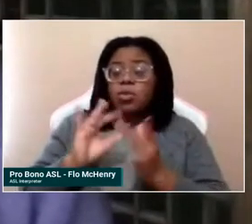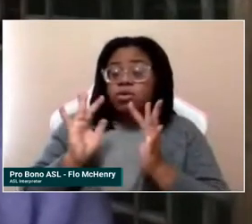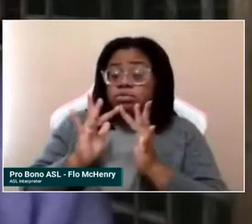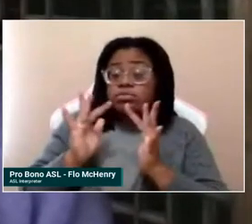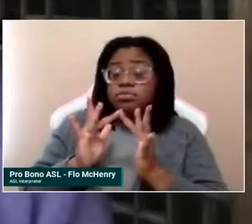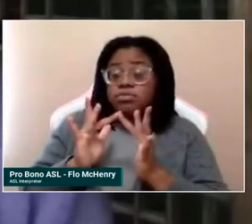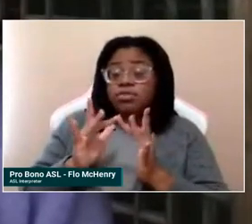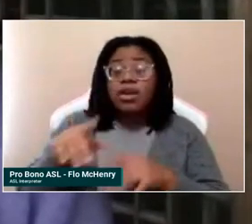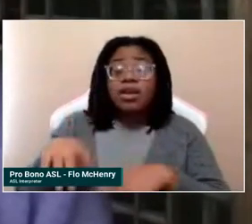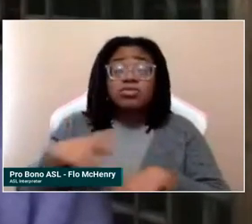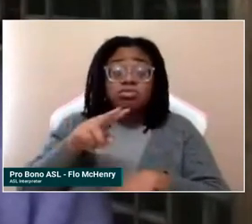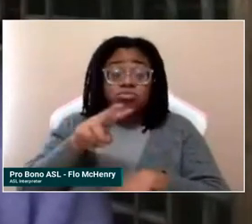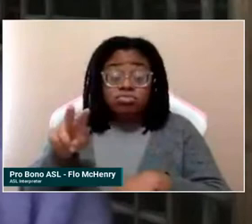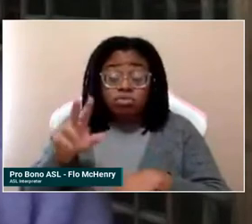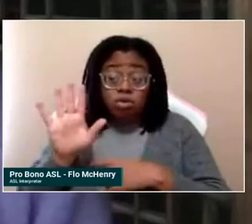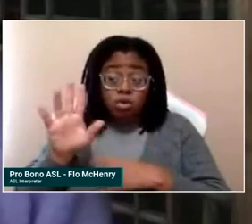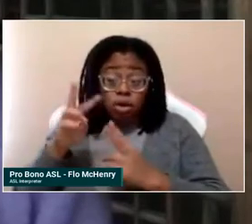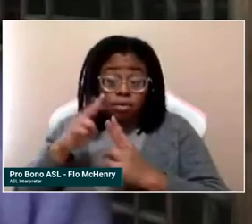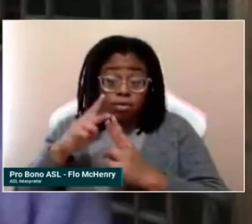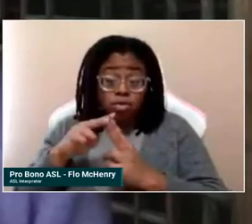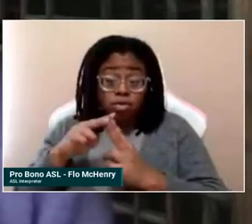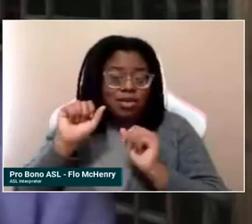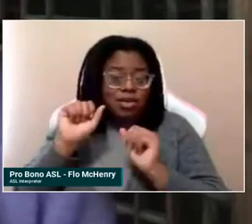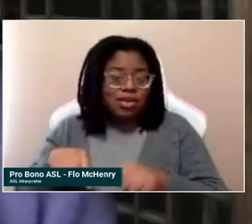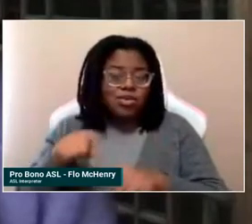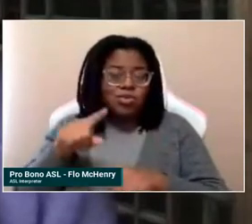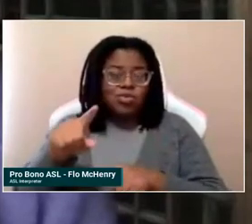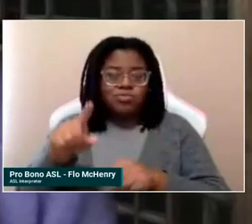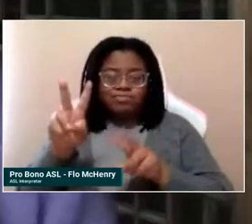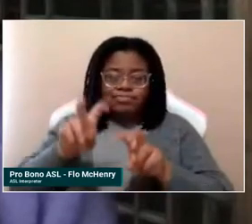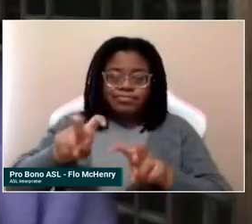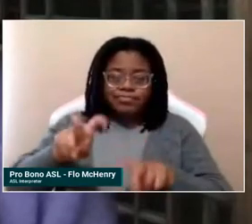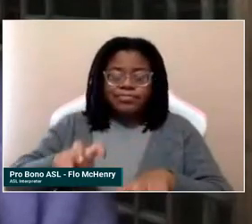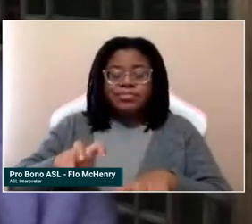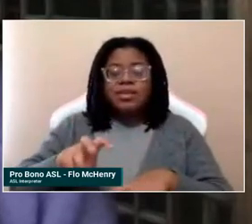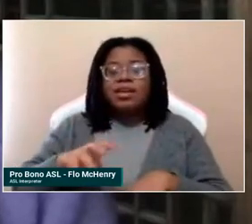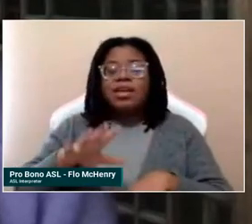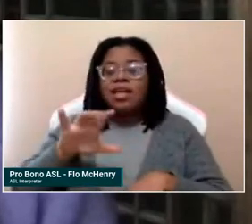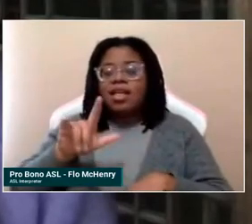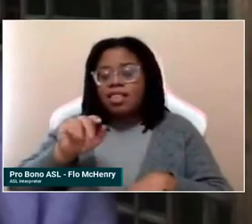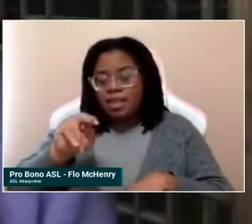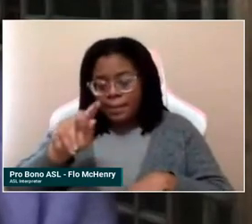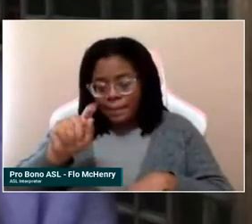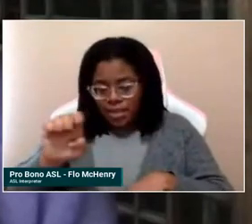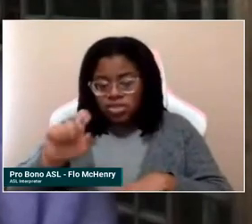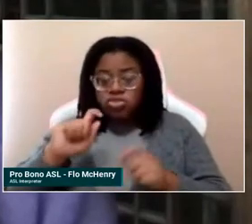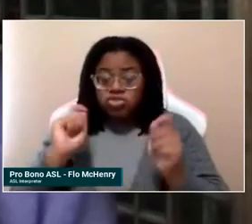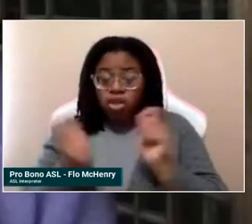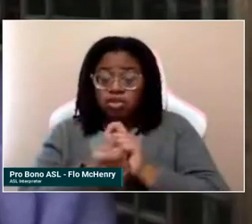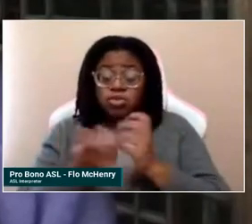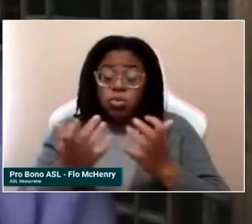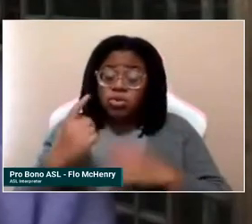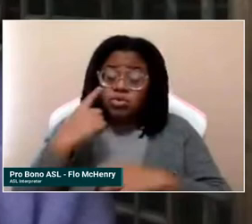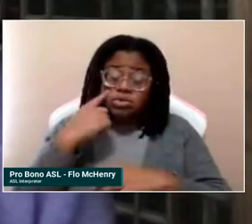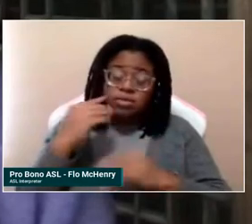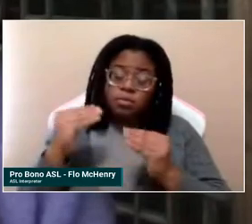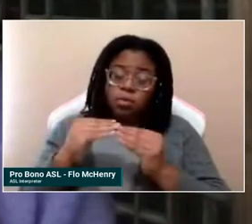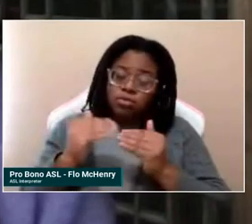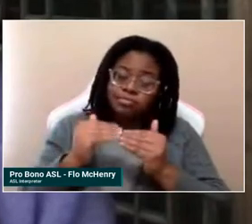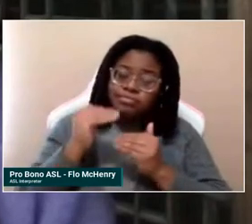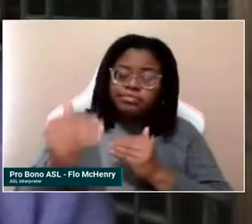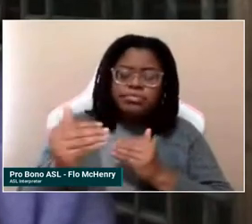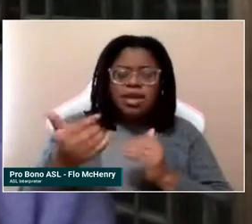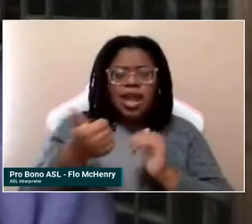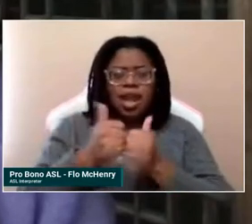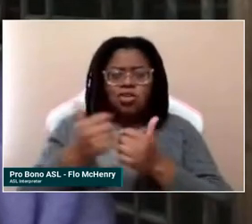as you explore how to respond to climate challenges. And I encourage you to think beyond your customary partnerships for ways you can